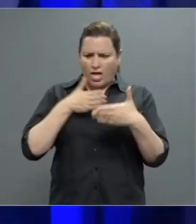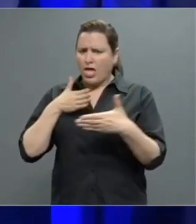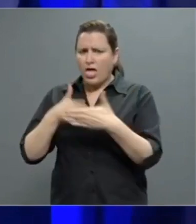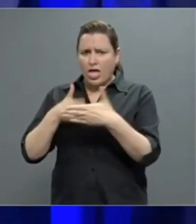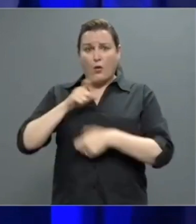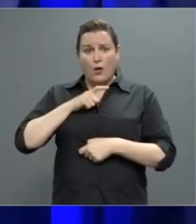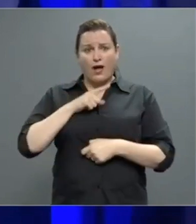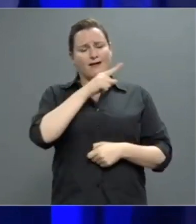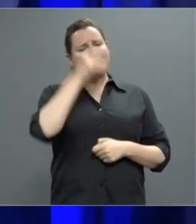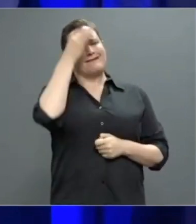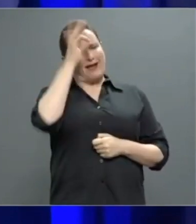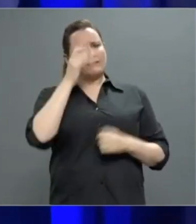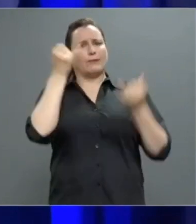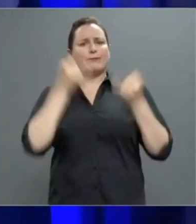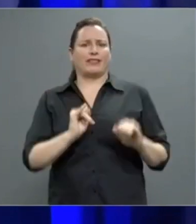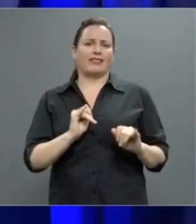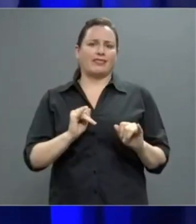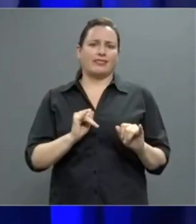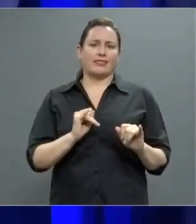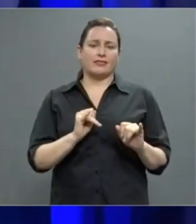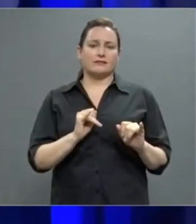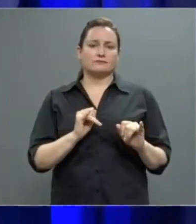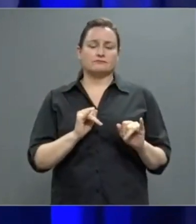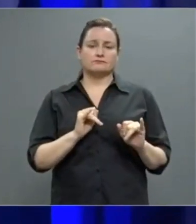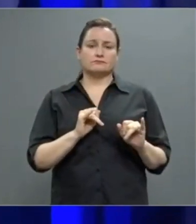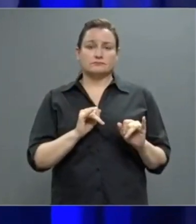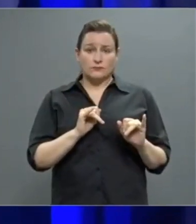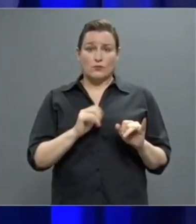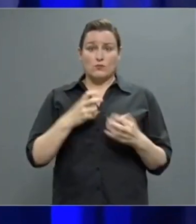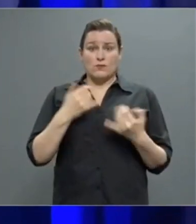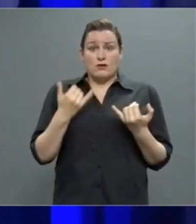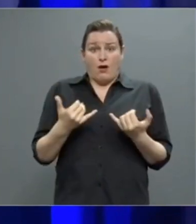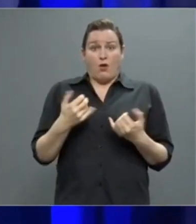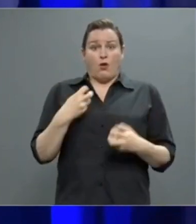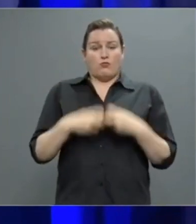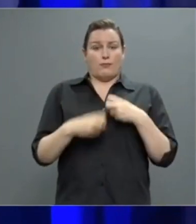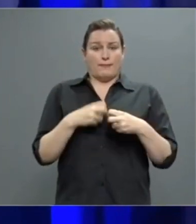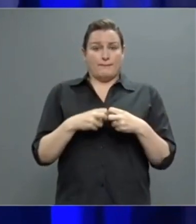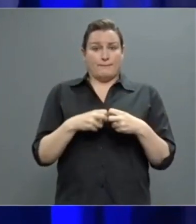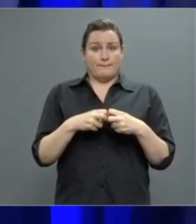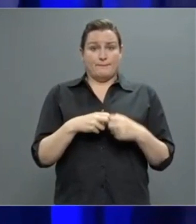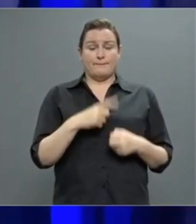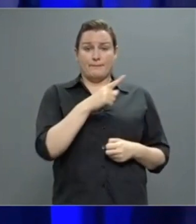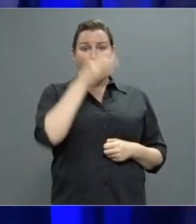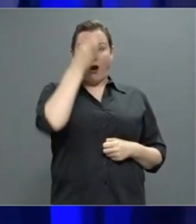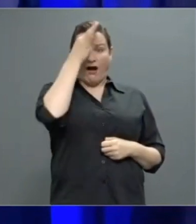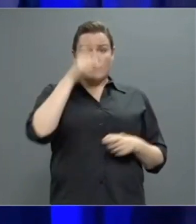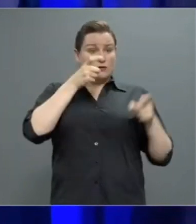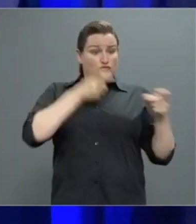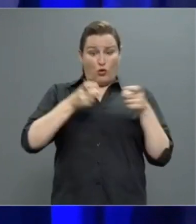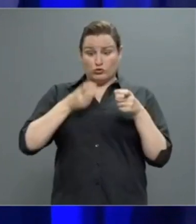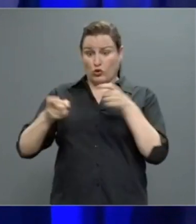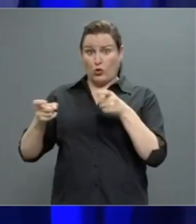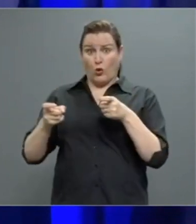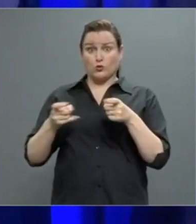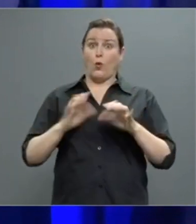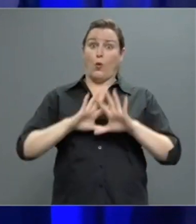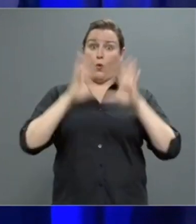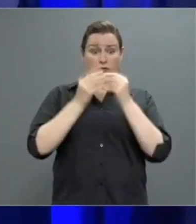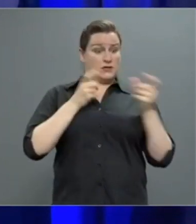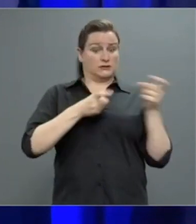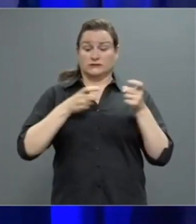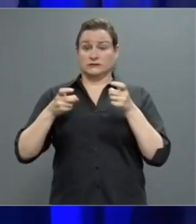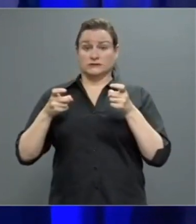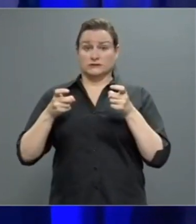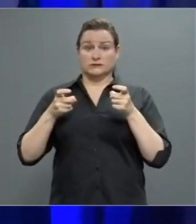And what is government's solution to the problems caused by excessive state control? Their solution is